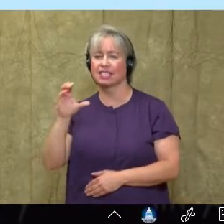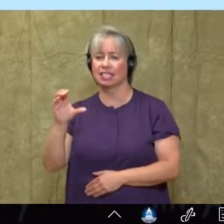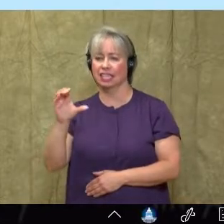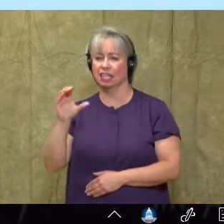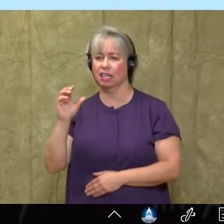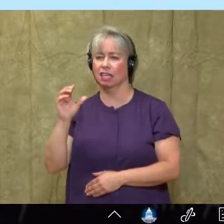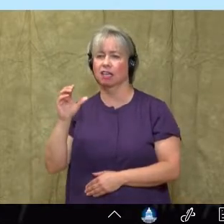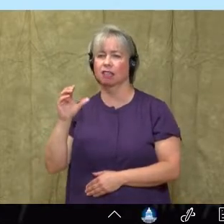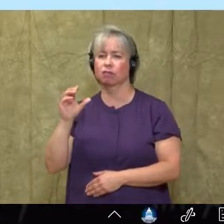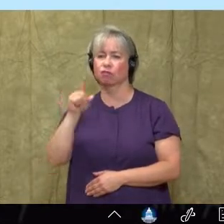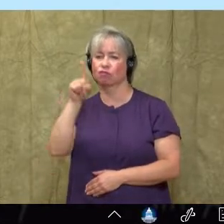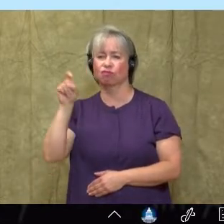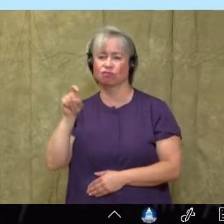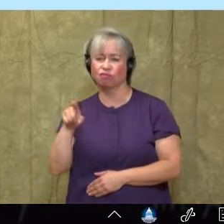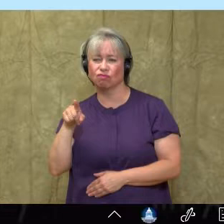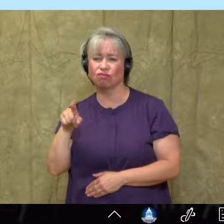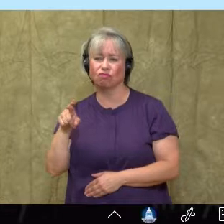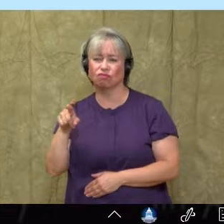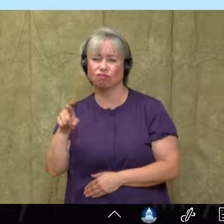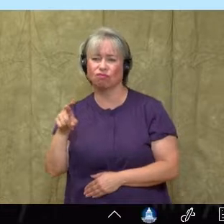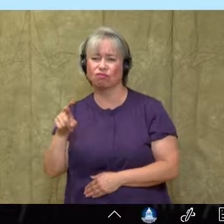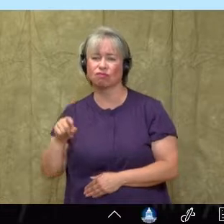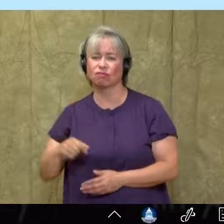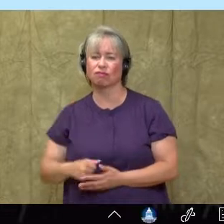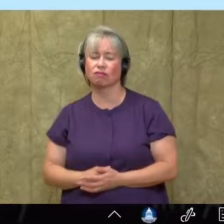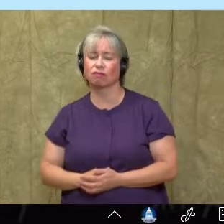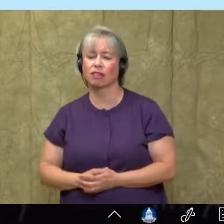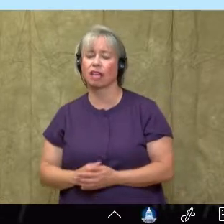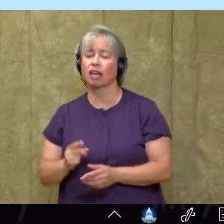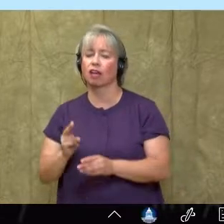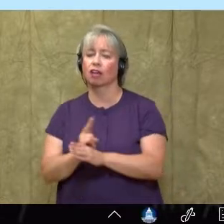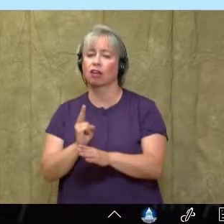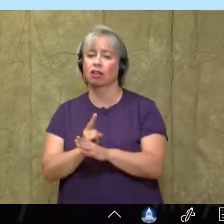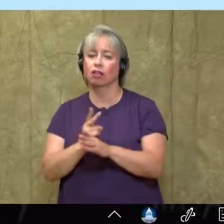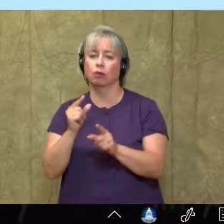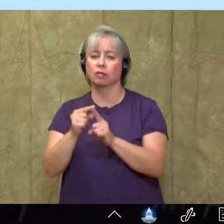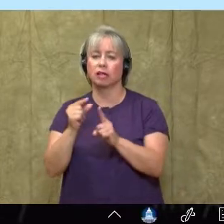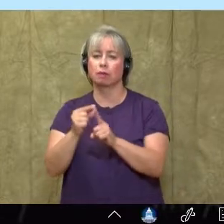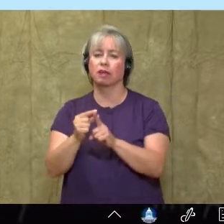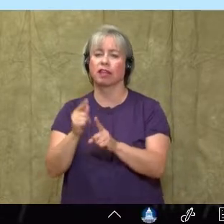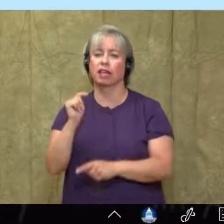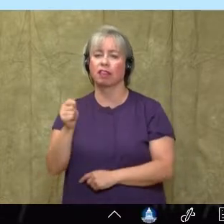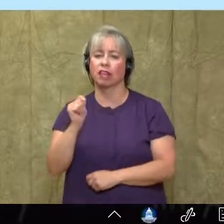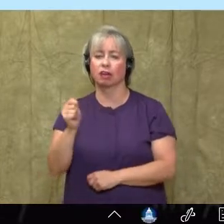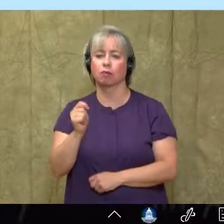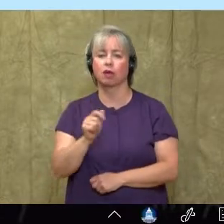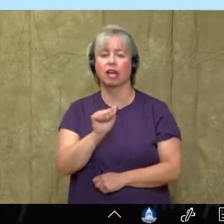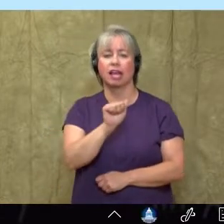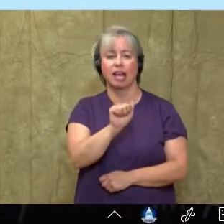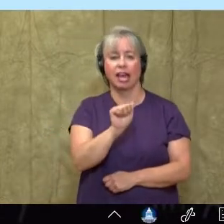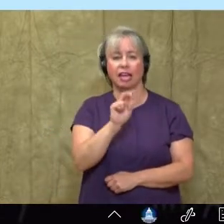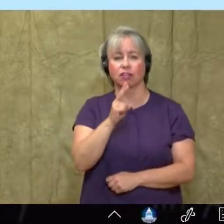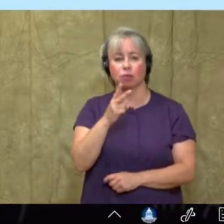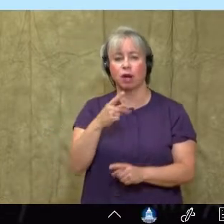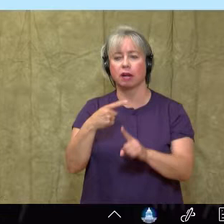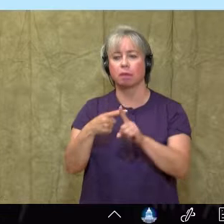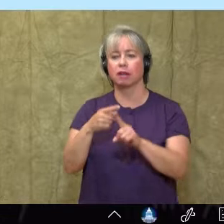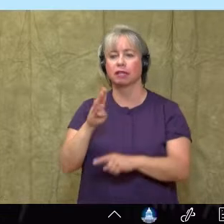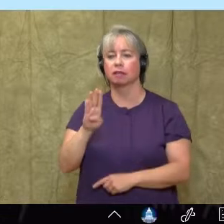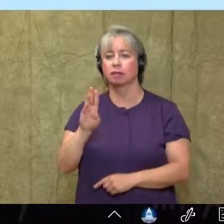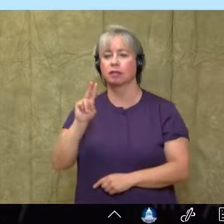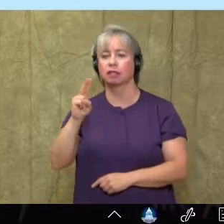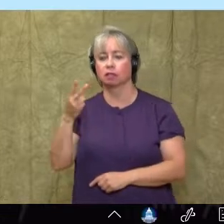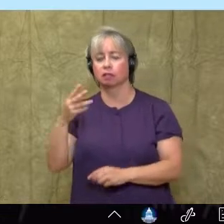Okay, so here we go. We can use the Pythagorean theorem that we learned last week. a squared plus